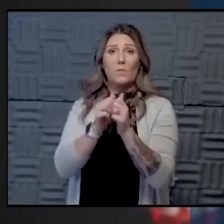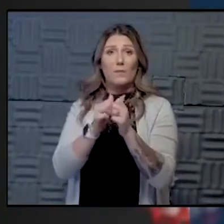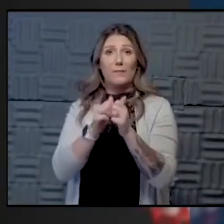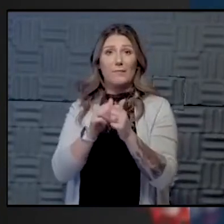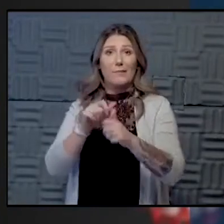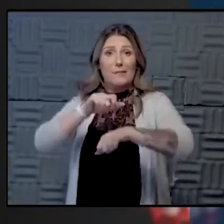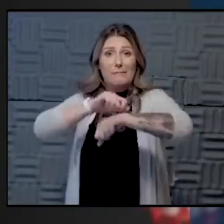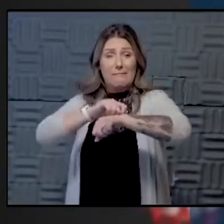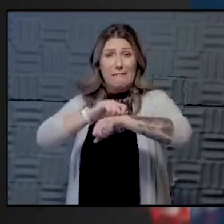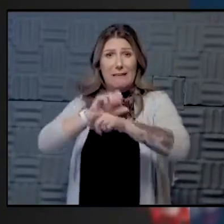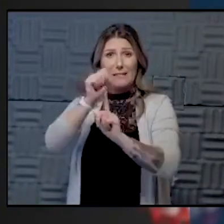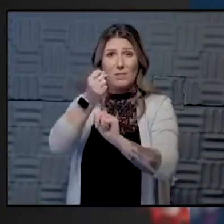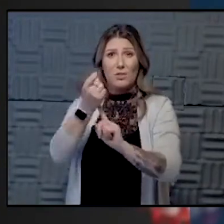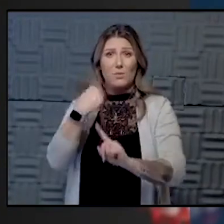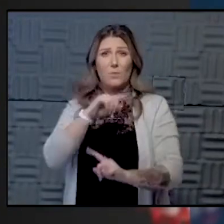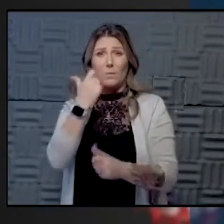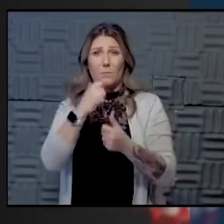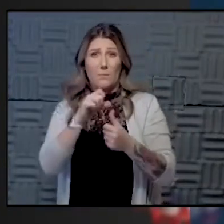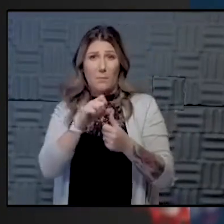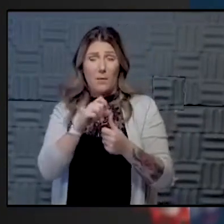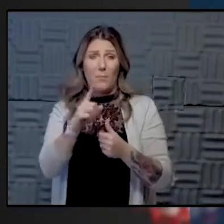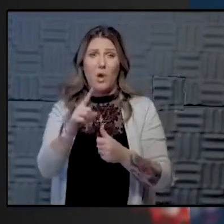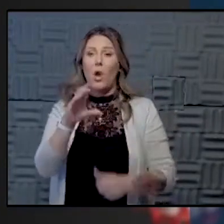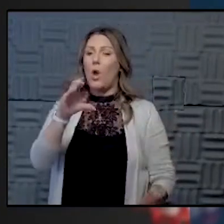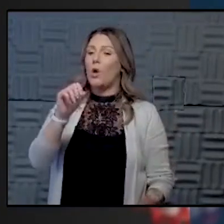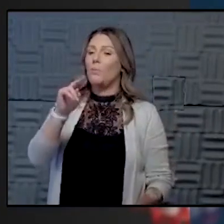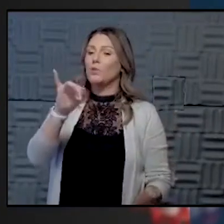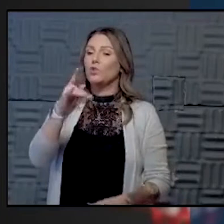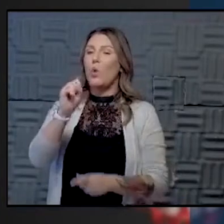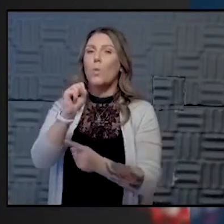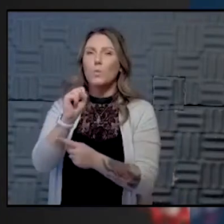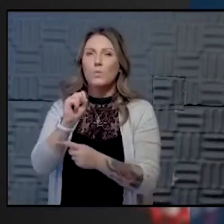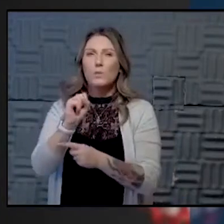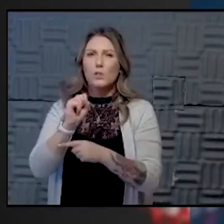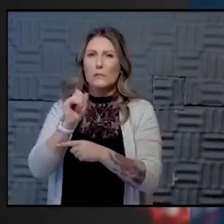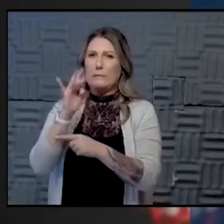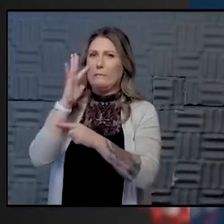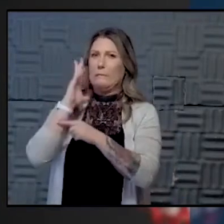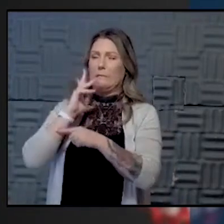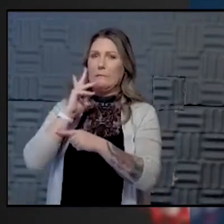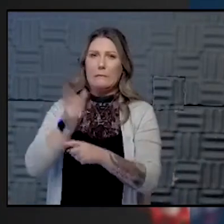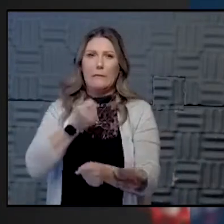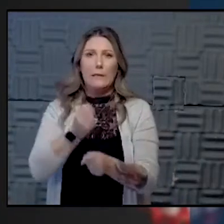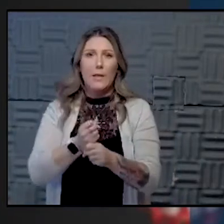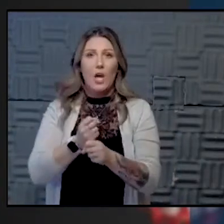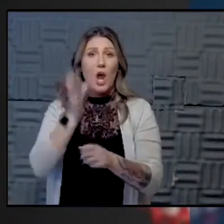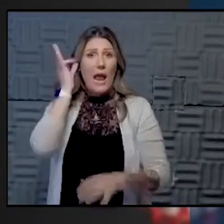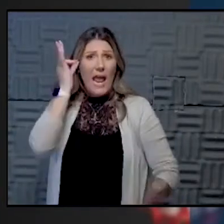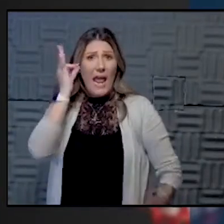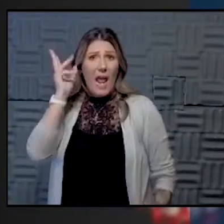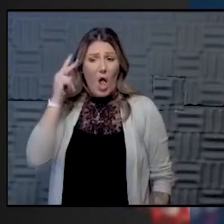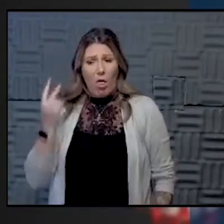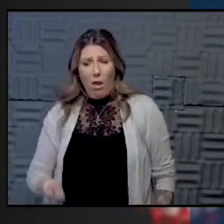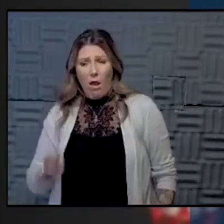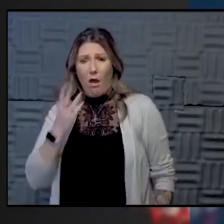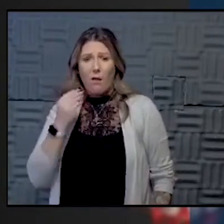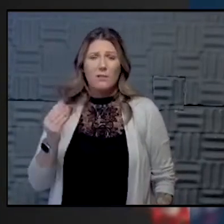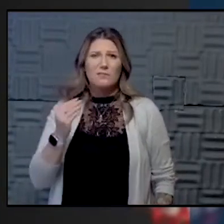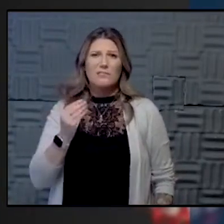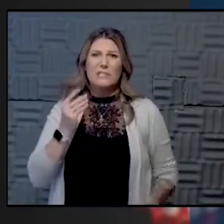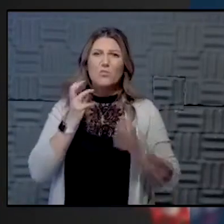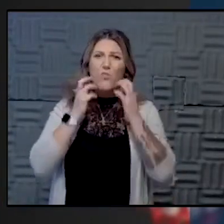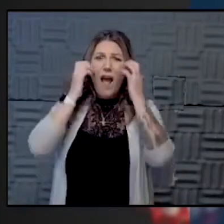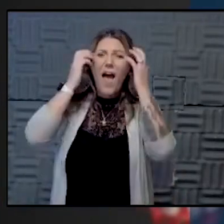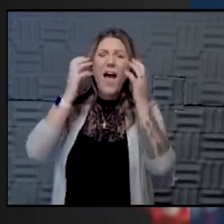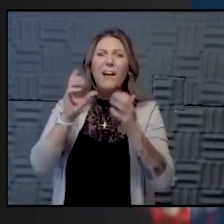dermatologic conditions. You remember we talked a little bit about COVID toes earlier in the year, and hair loss, skin rashes, and undiagnosed skin cancers, and